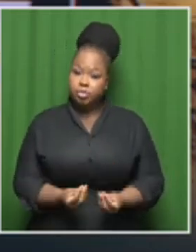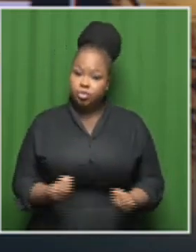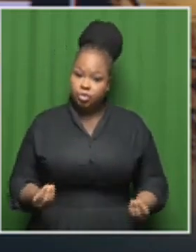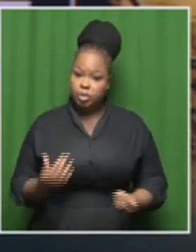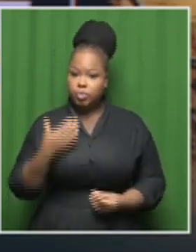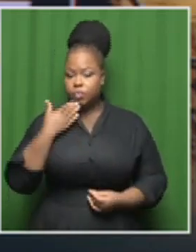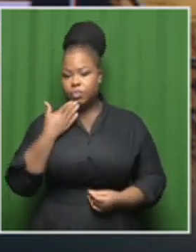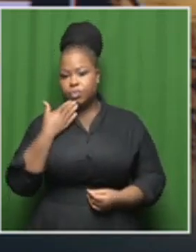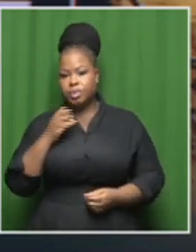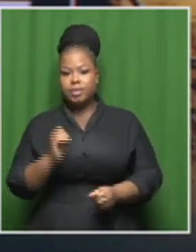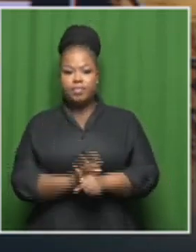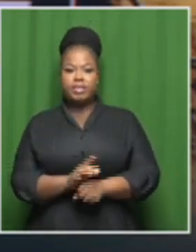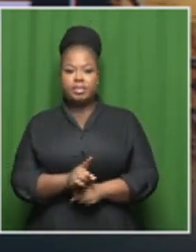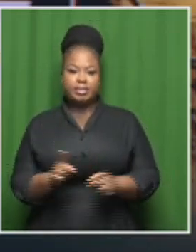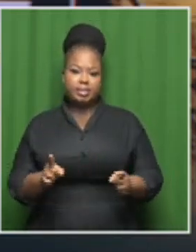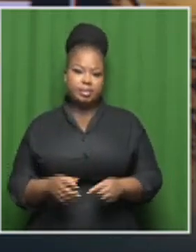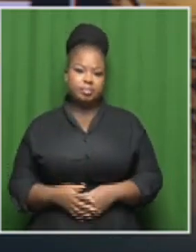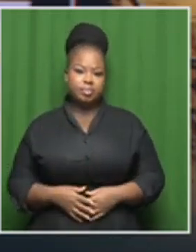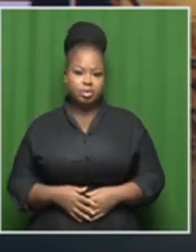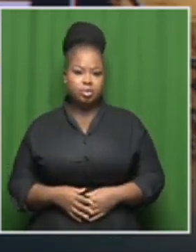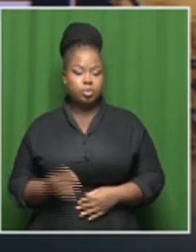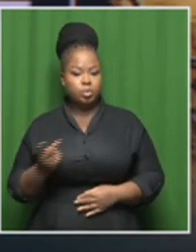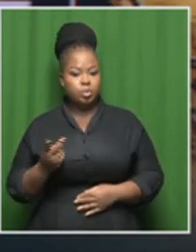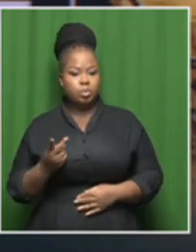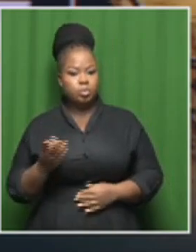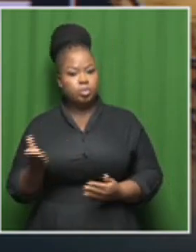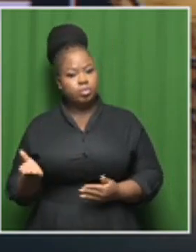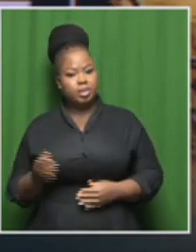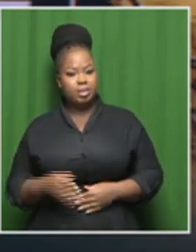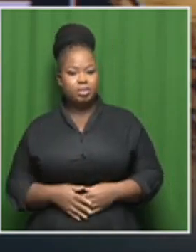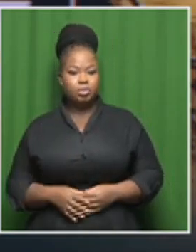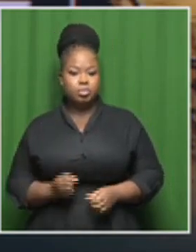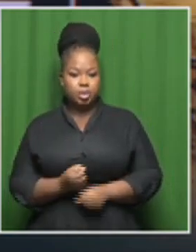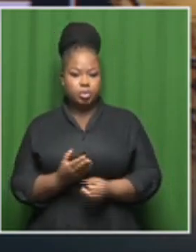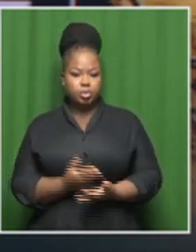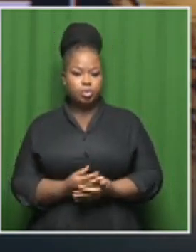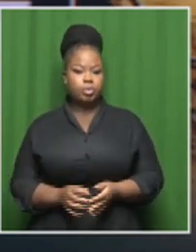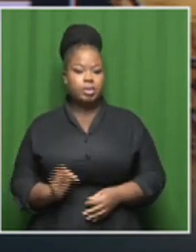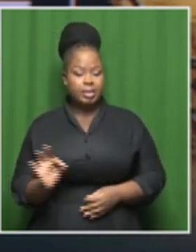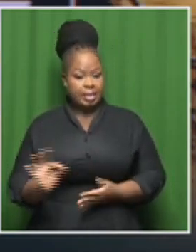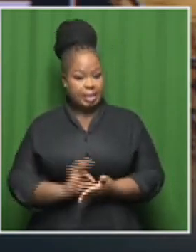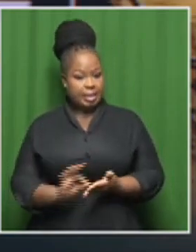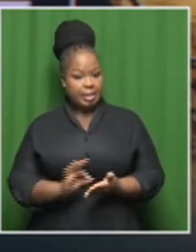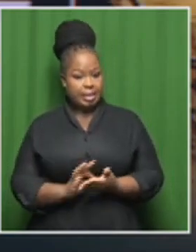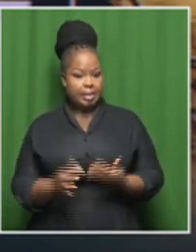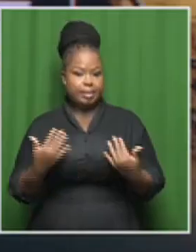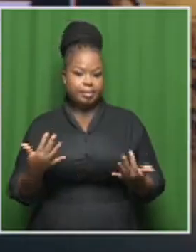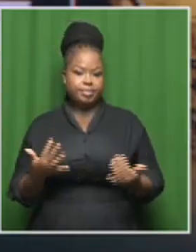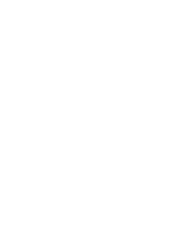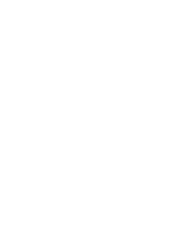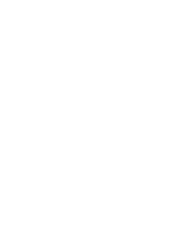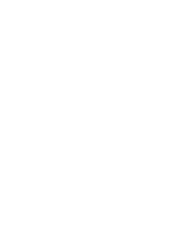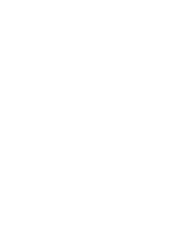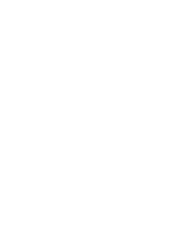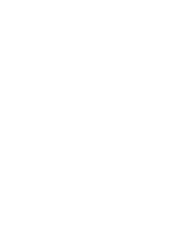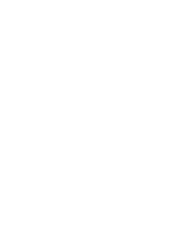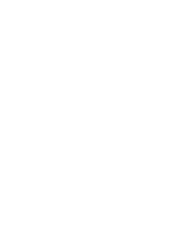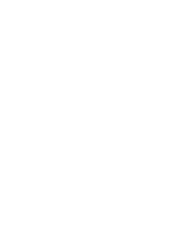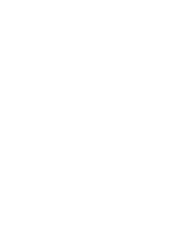infected, and perhaps also how to better maintain hygiene and clean hands. Again, thank you to her for joining us.